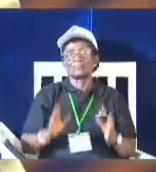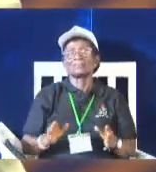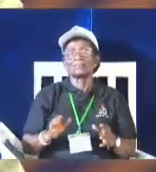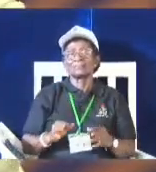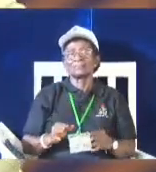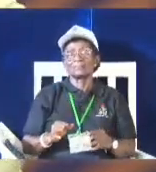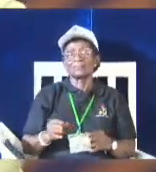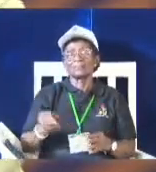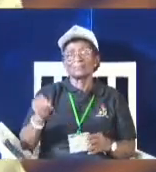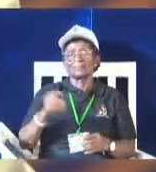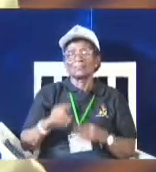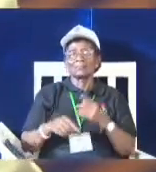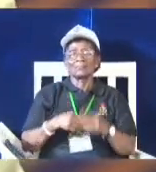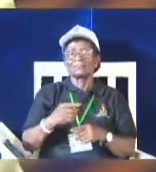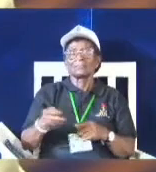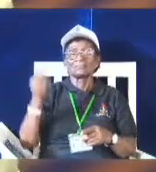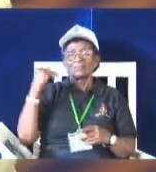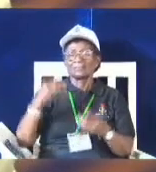were coming to her for